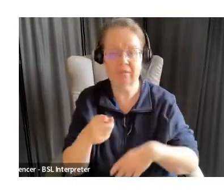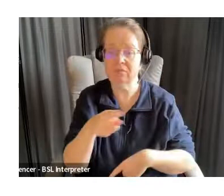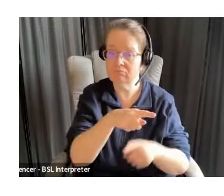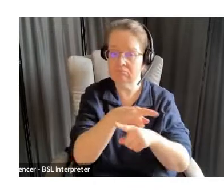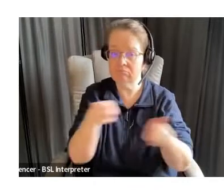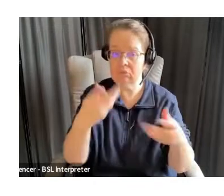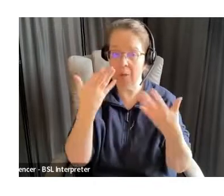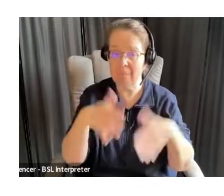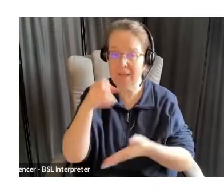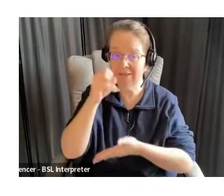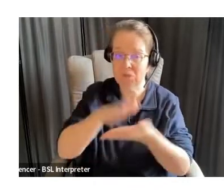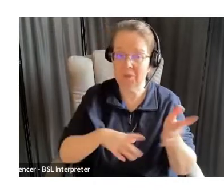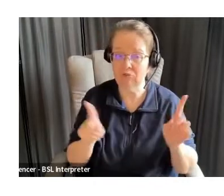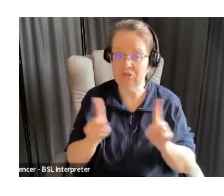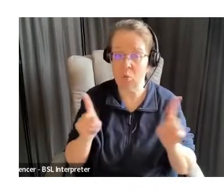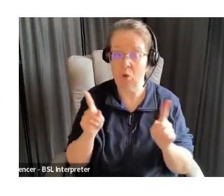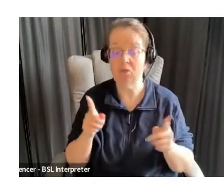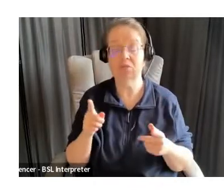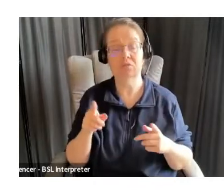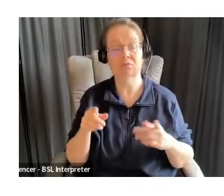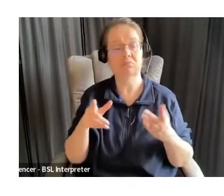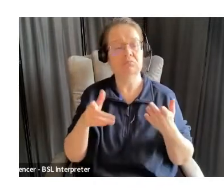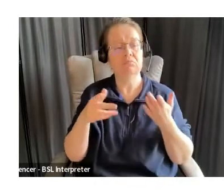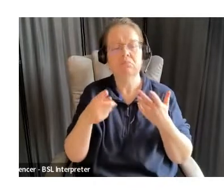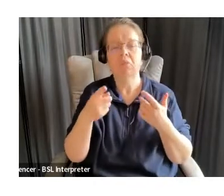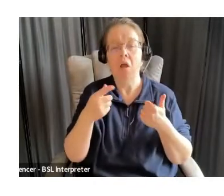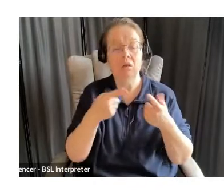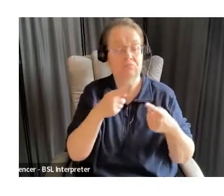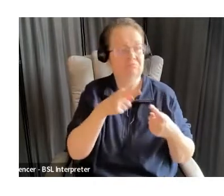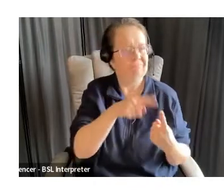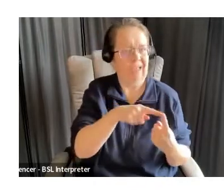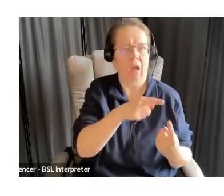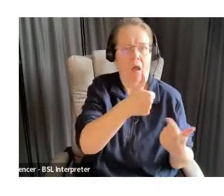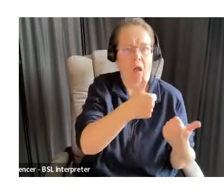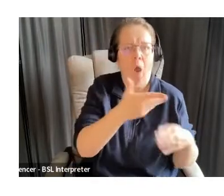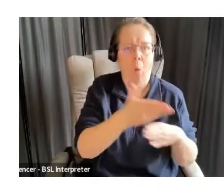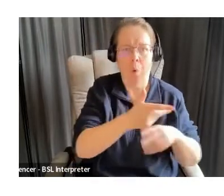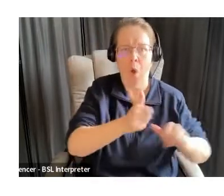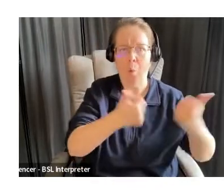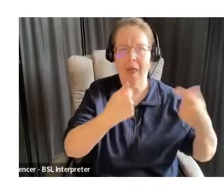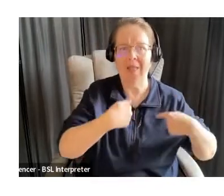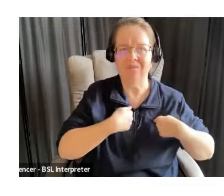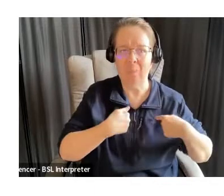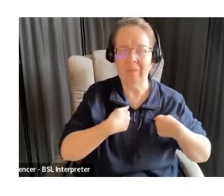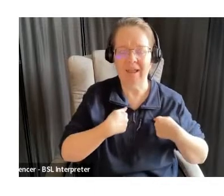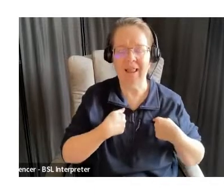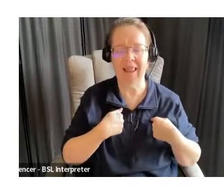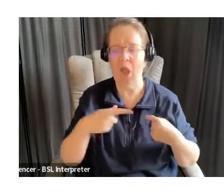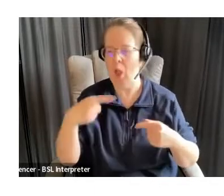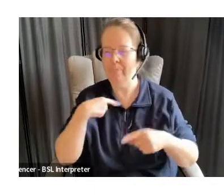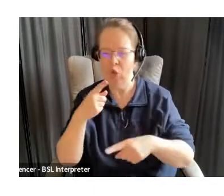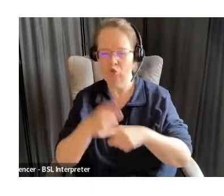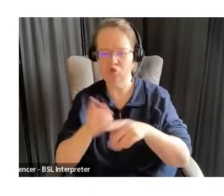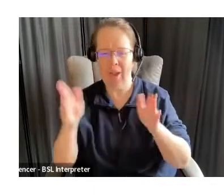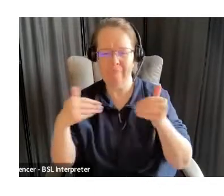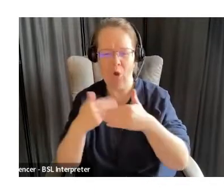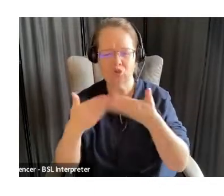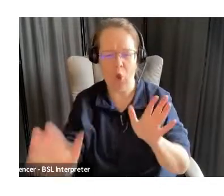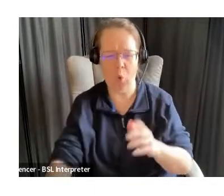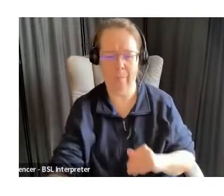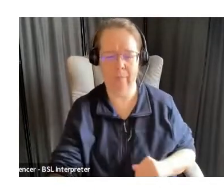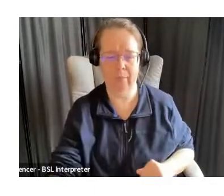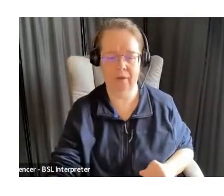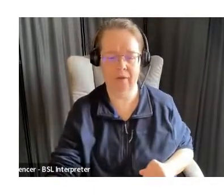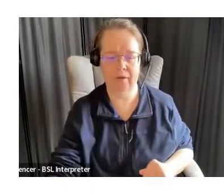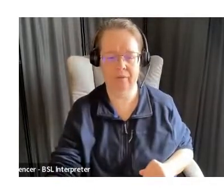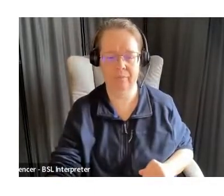had? And in particular, what has worked for you? I'm just going to keep my chat box open so I can start to see